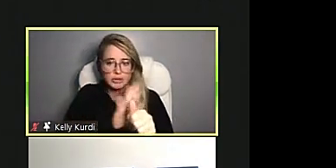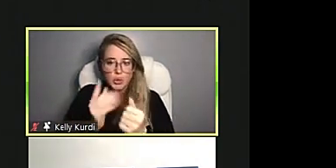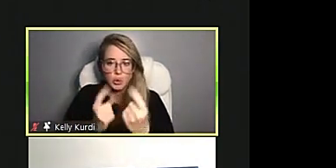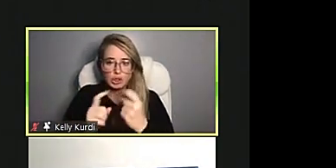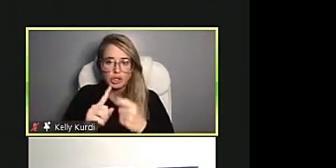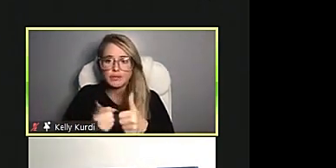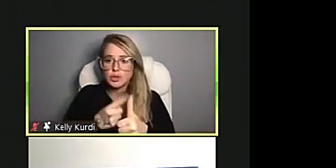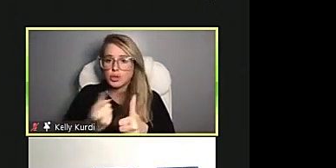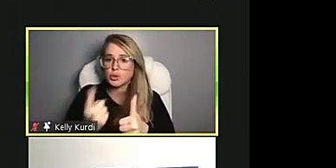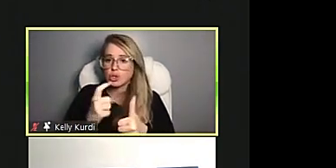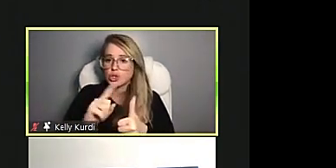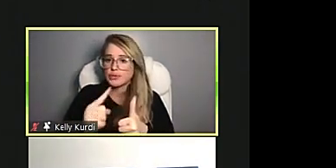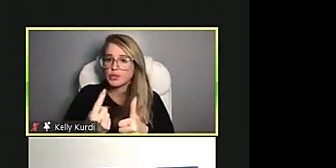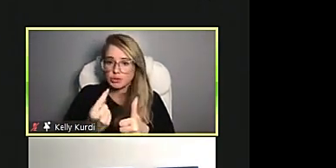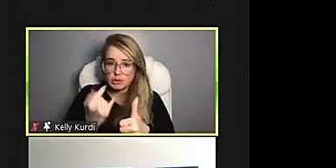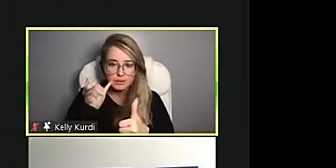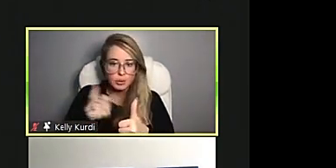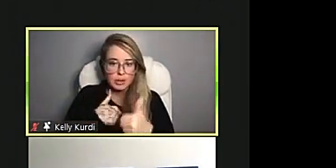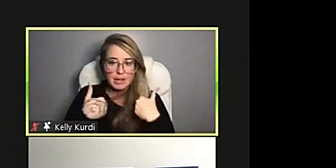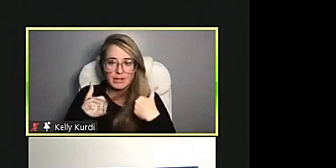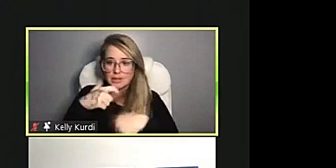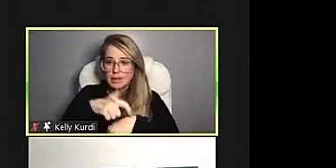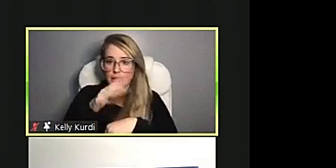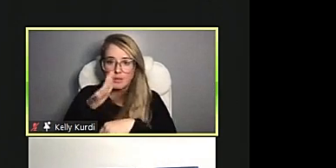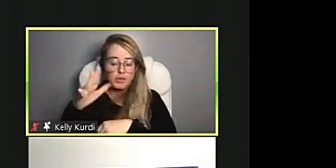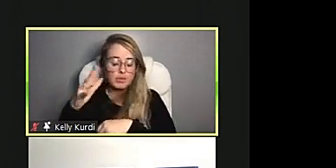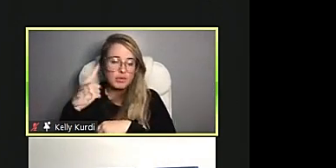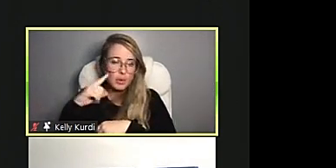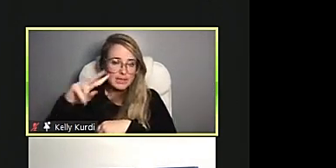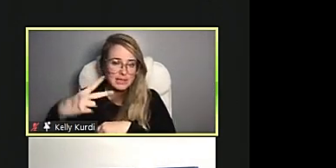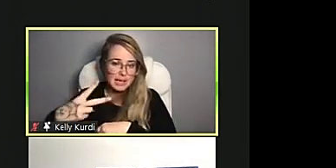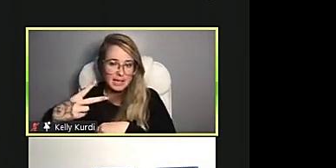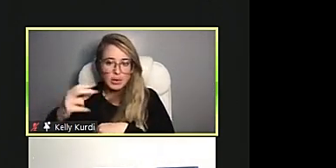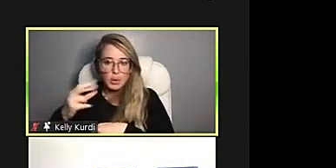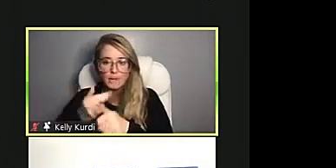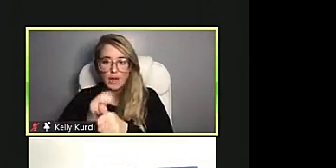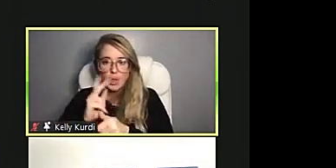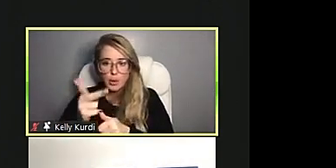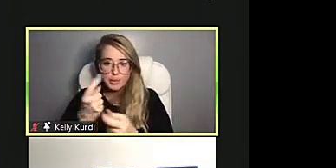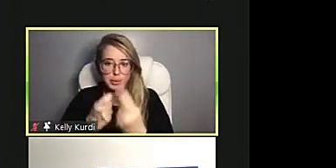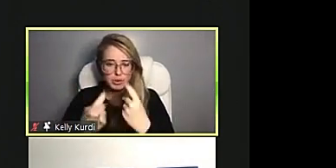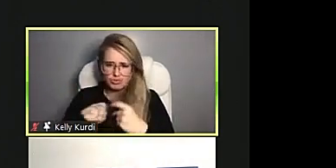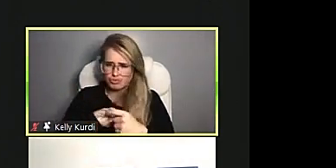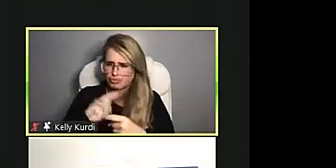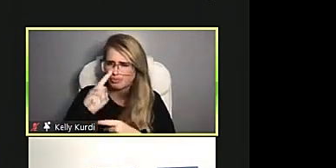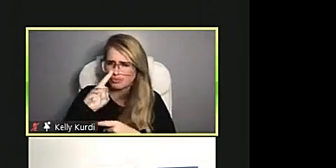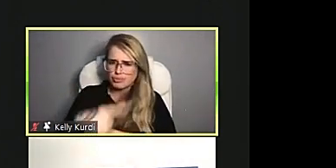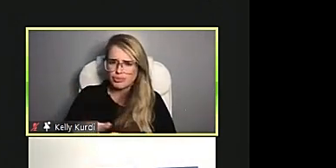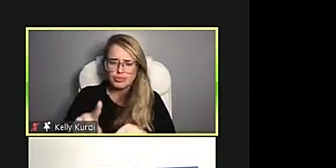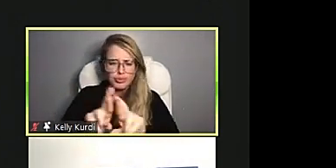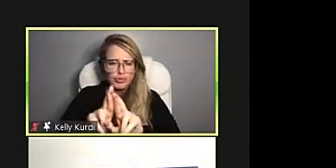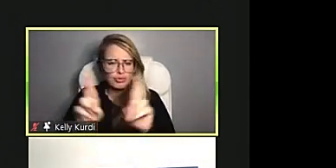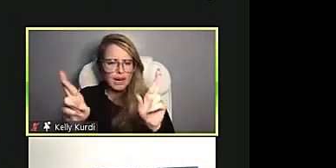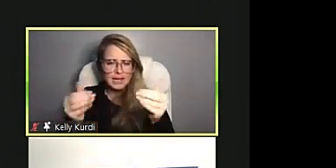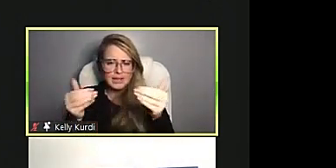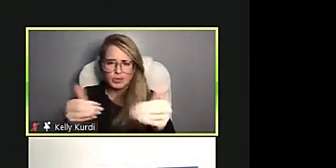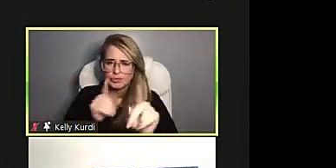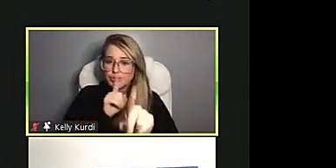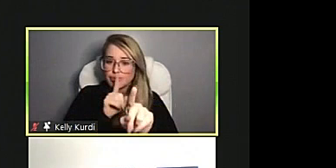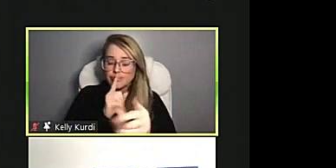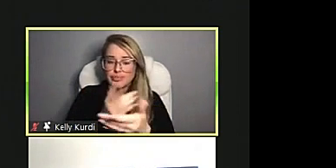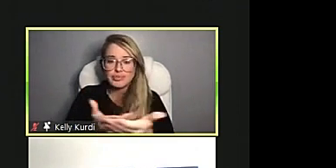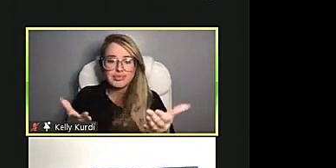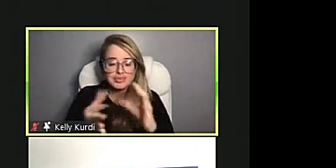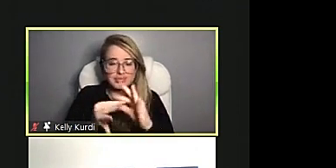first questions first. If we have time for second questions or follow-ups, we'll certainly be happy to roll back around. Please state